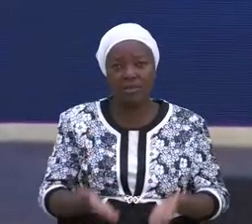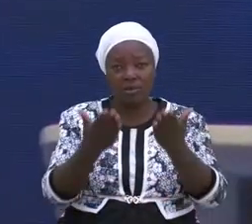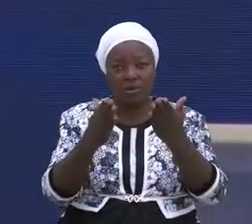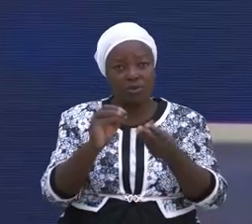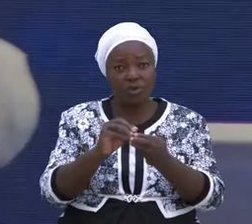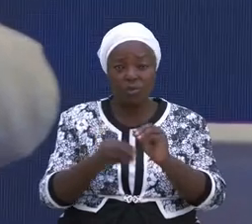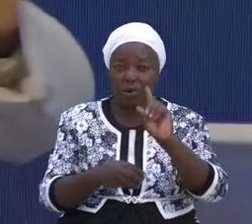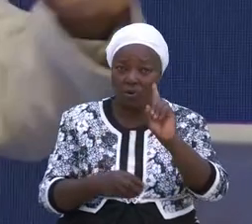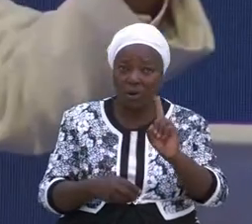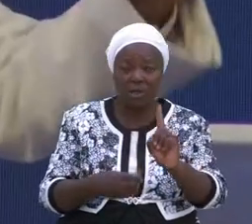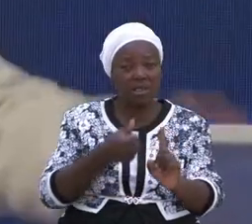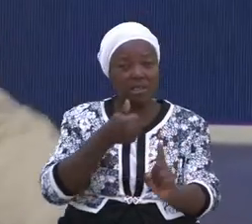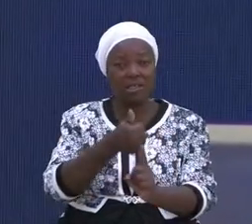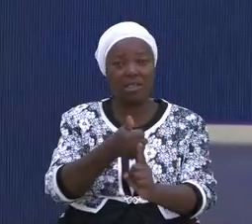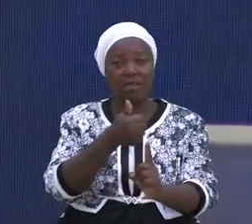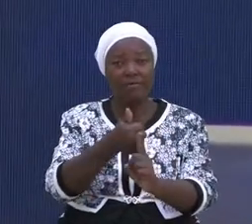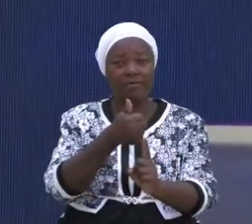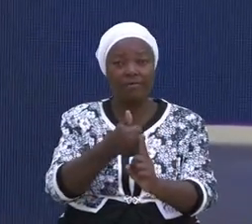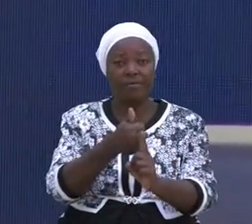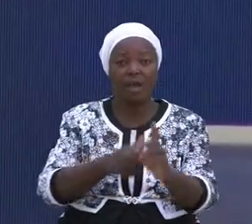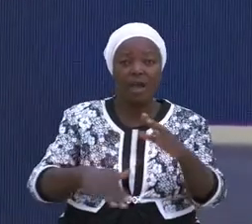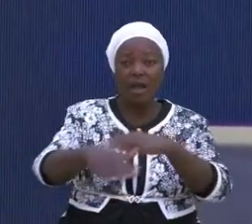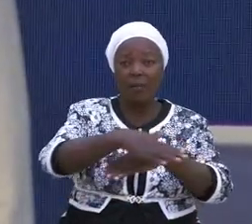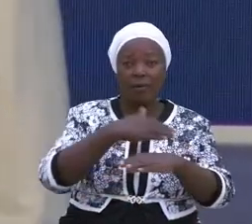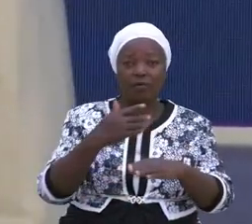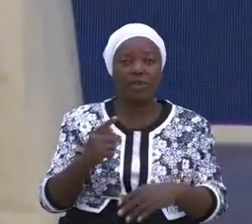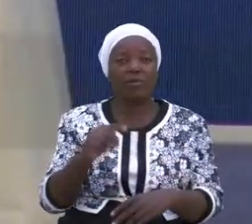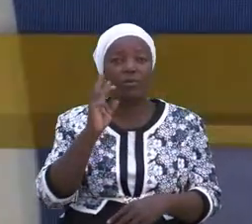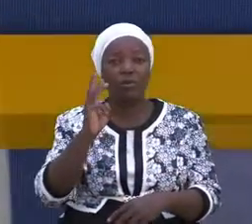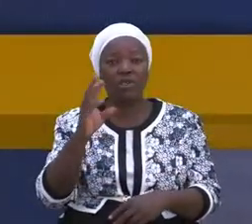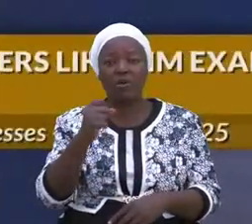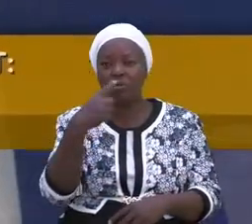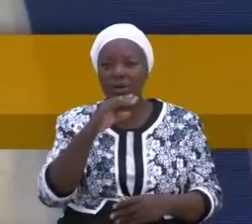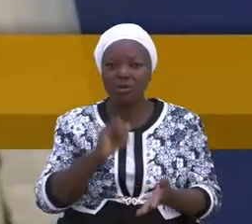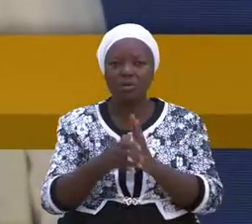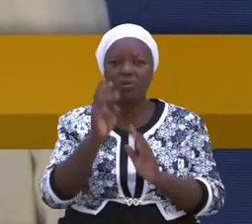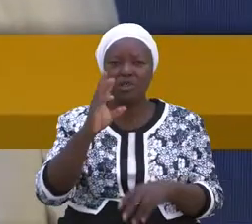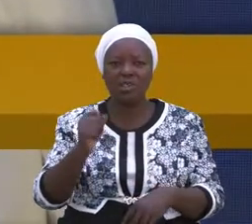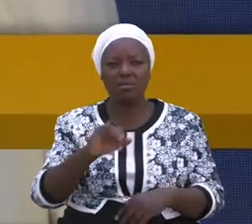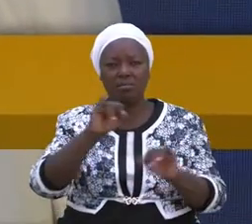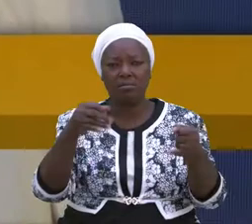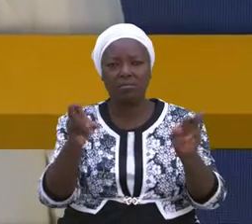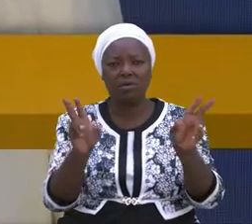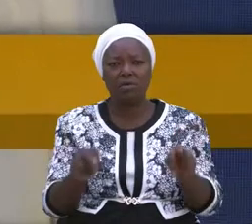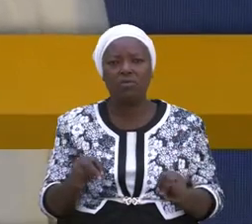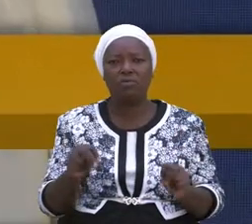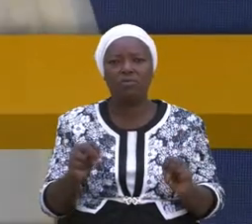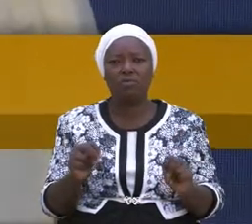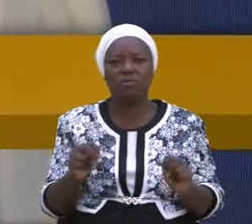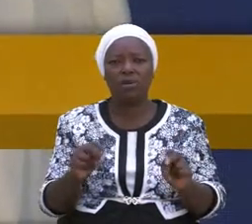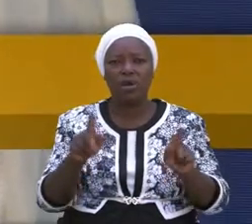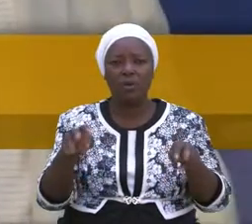self above the witnesses. Who are the witnesses? John,